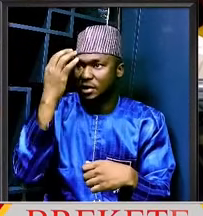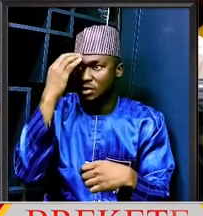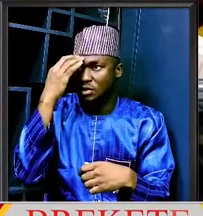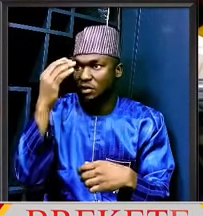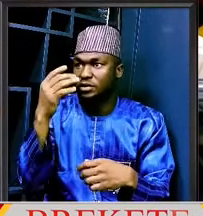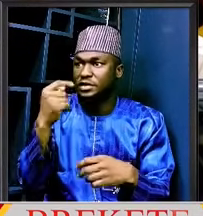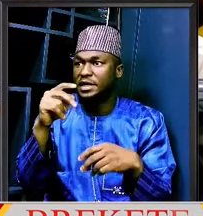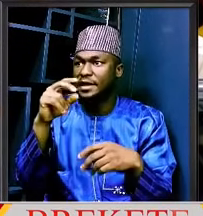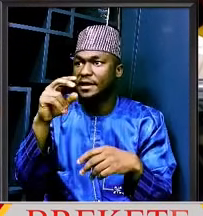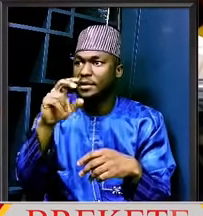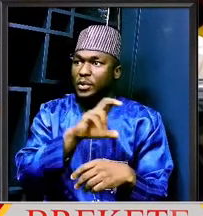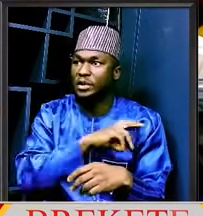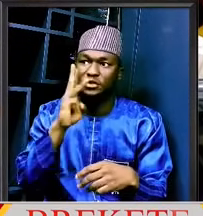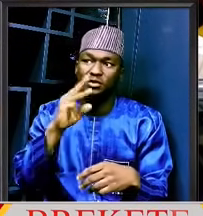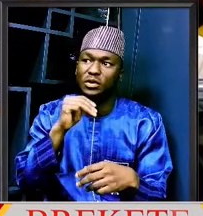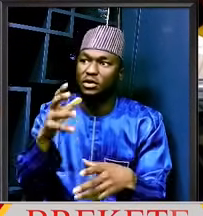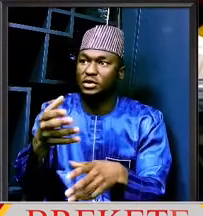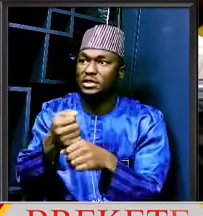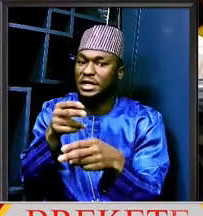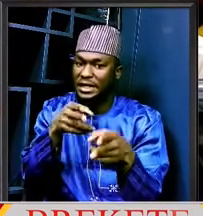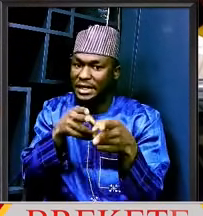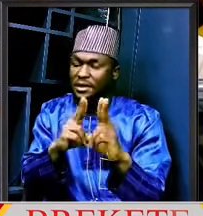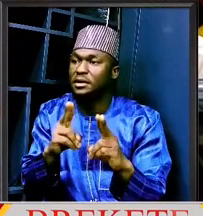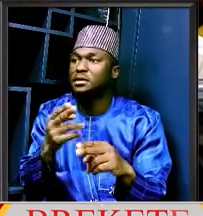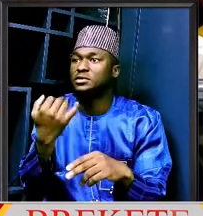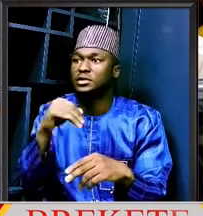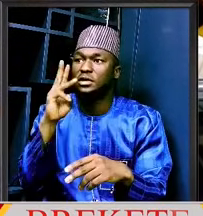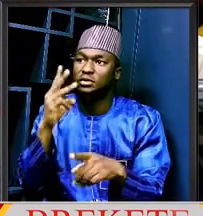will not carry gun because it is not a life-threatening, so